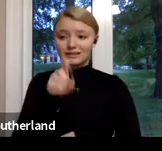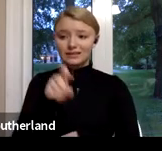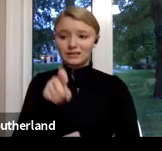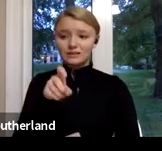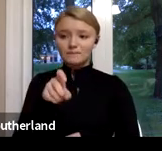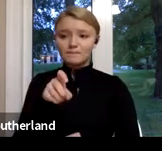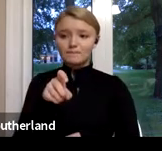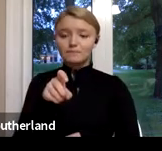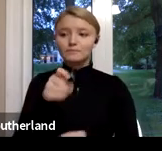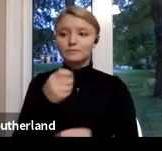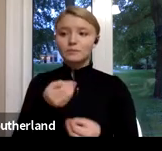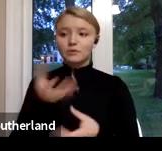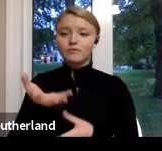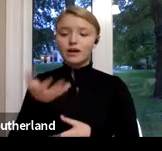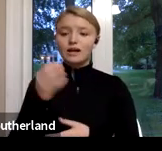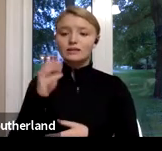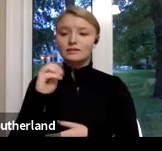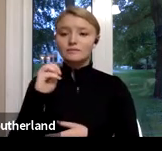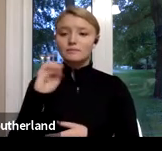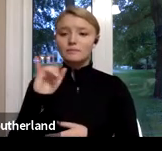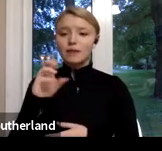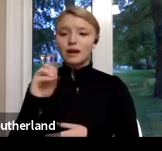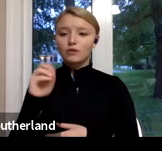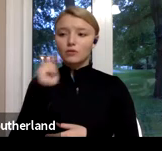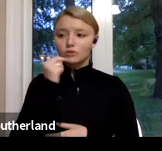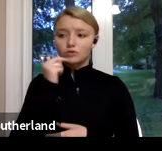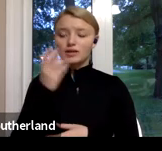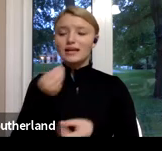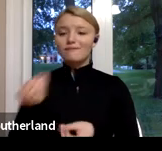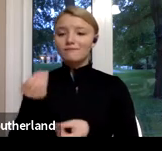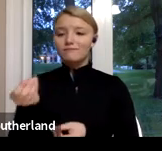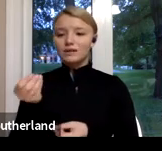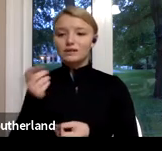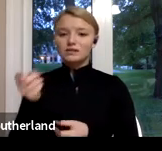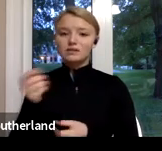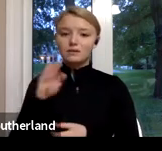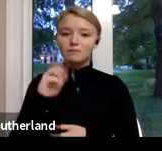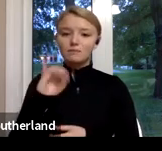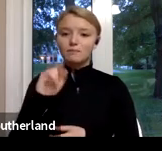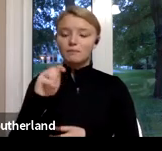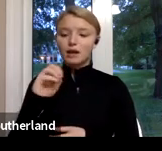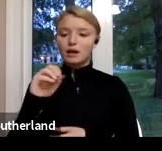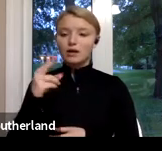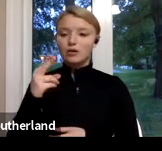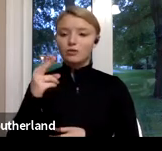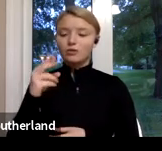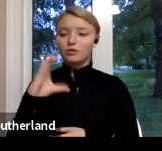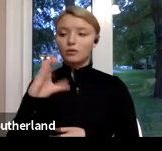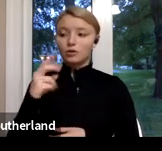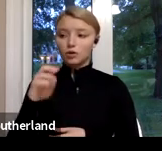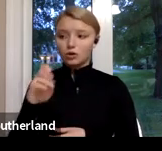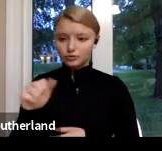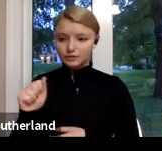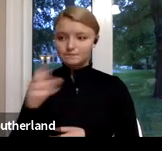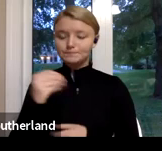It provides micronutrients and feeds those little powerhouses, the mitochondria, and it has the right sugar to open